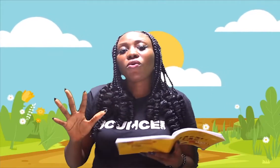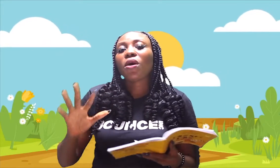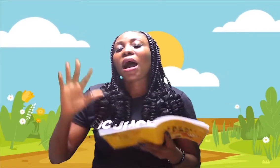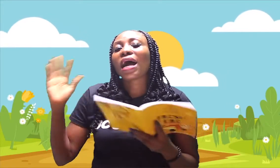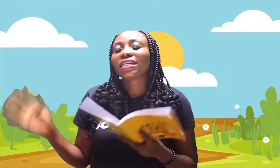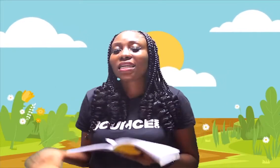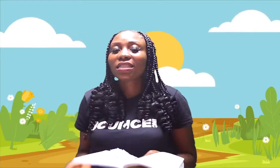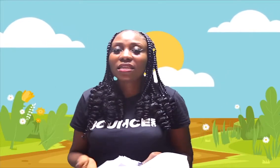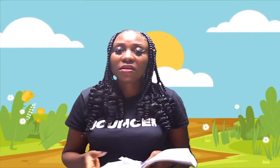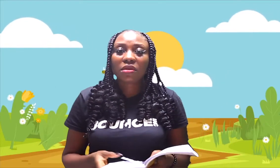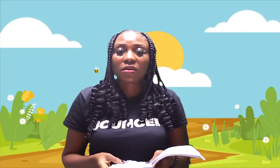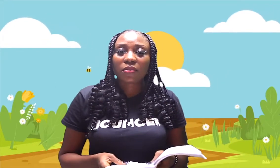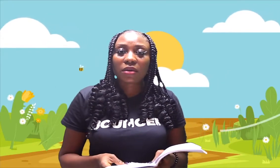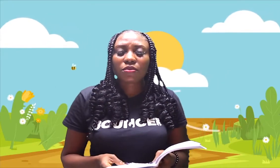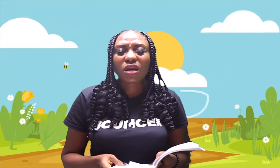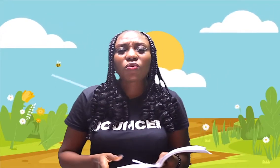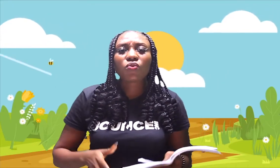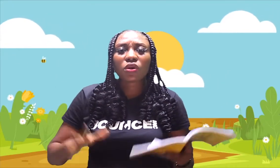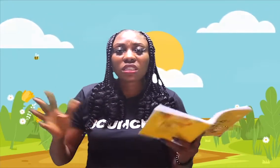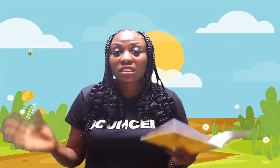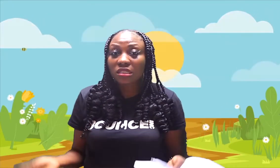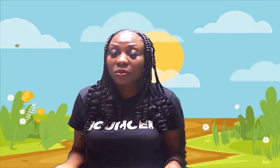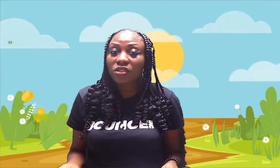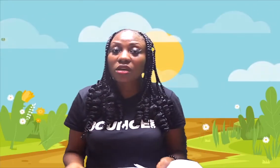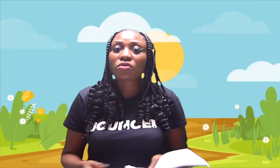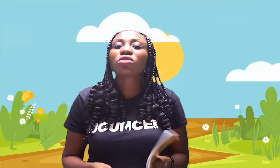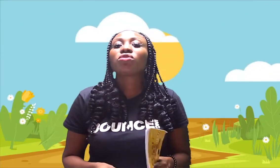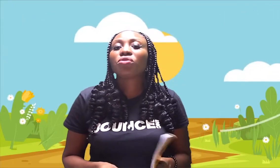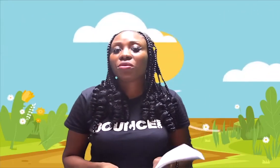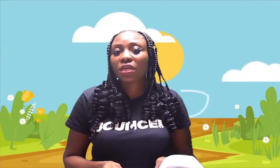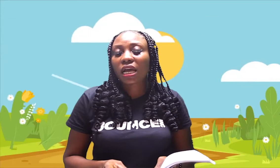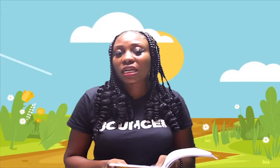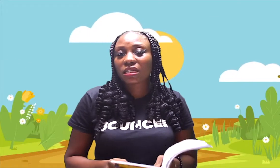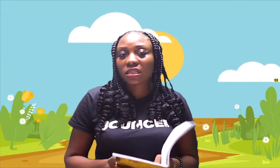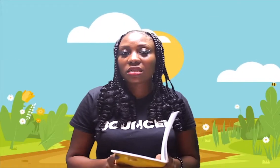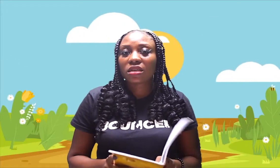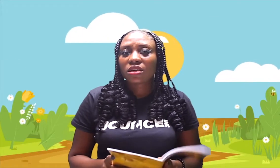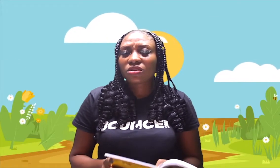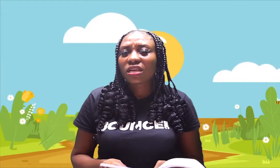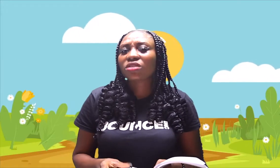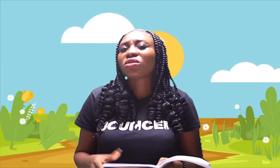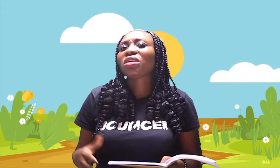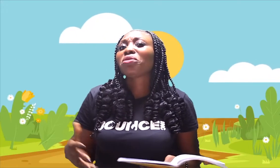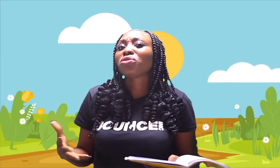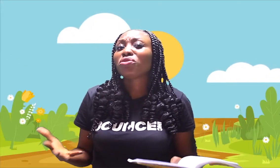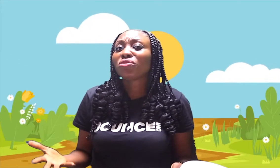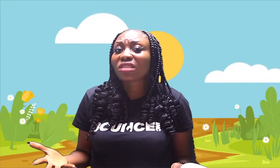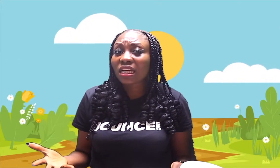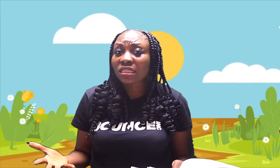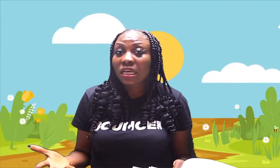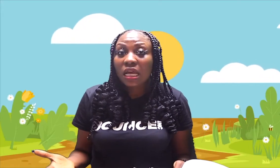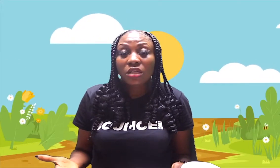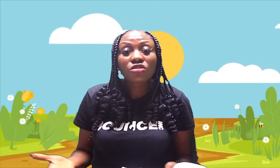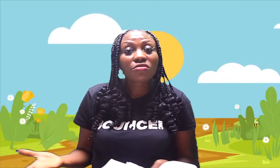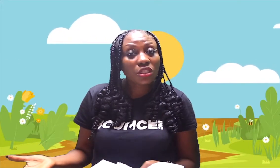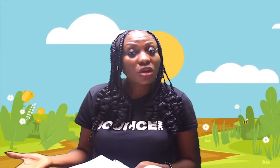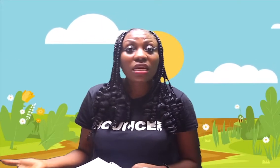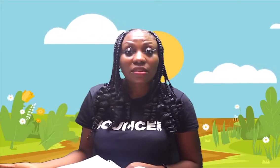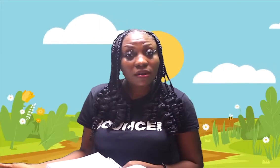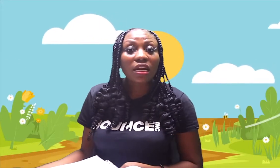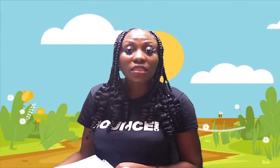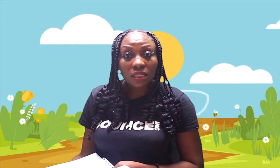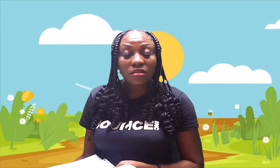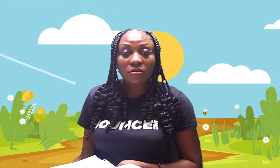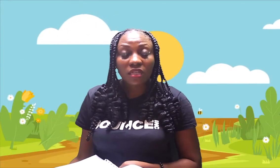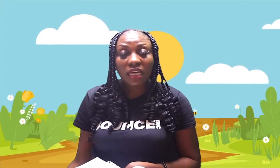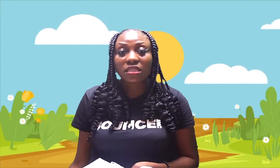who had that name in the Bible and what is the special story behind it, so that you can also use that to reach